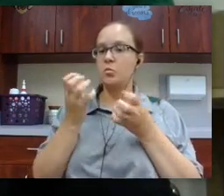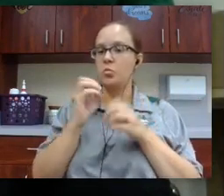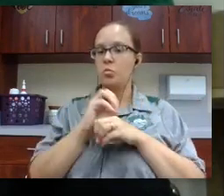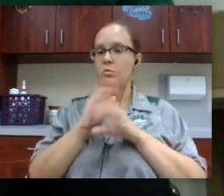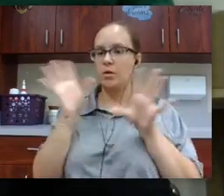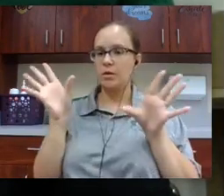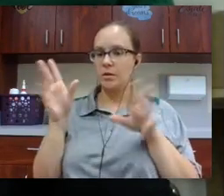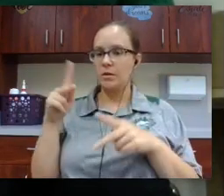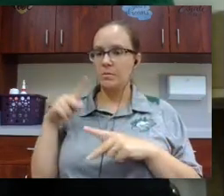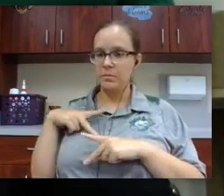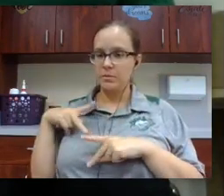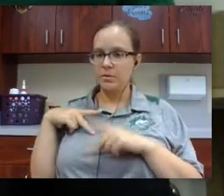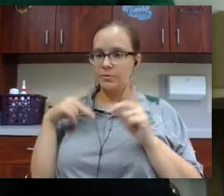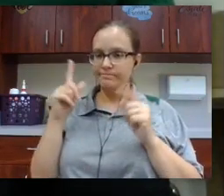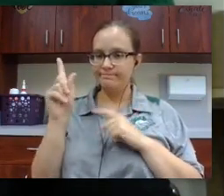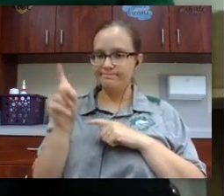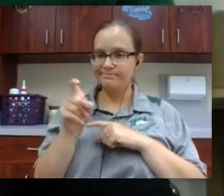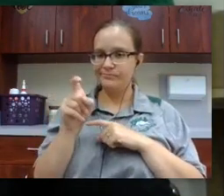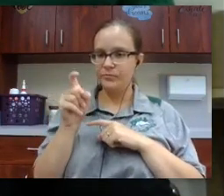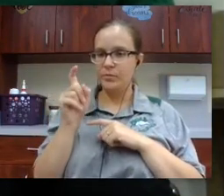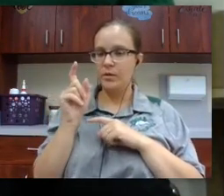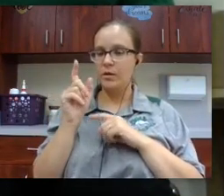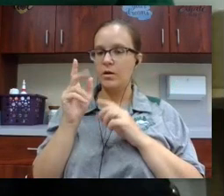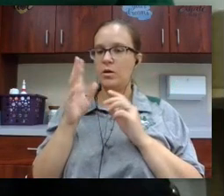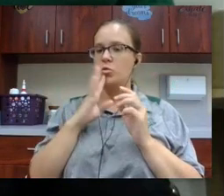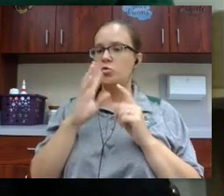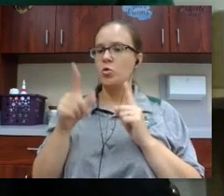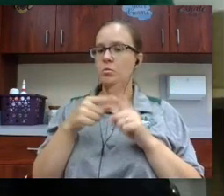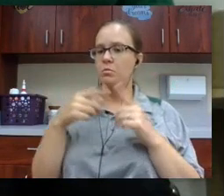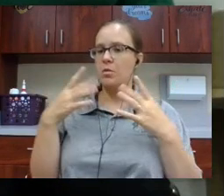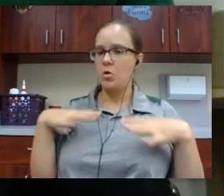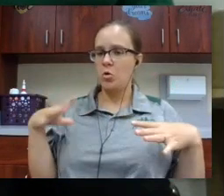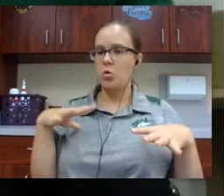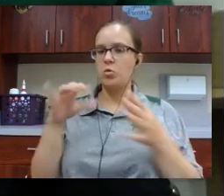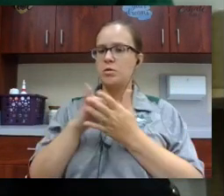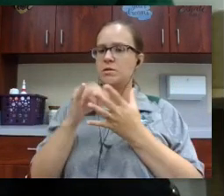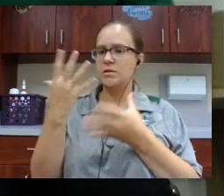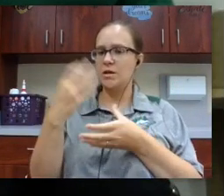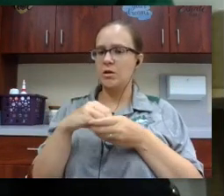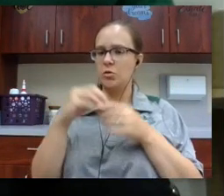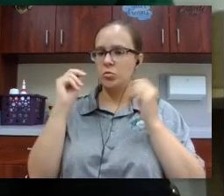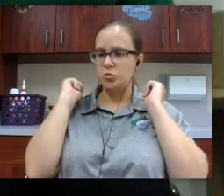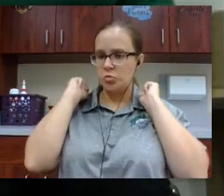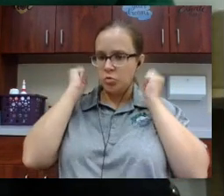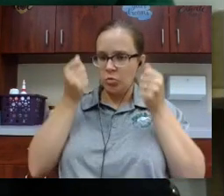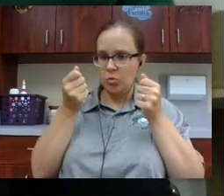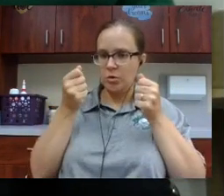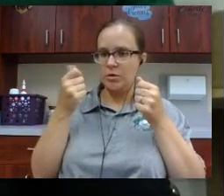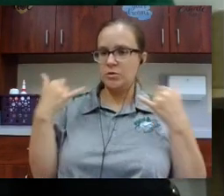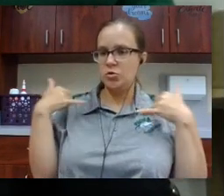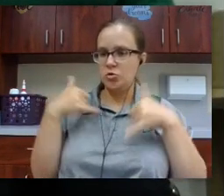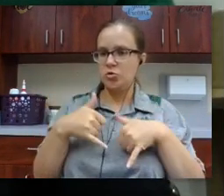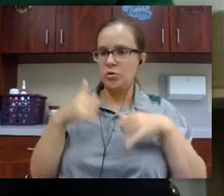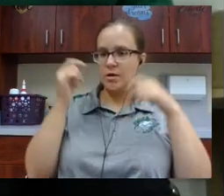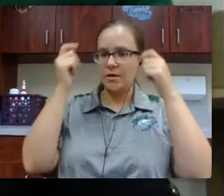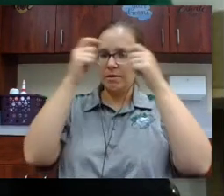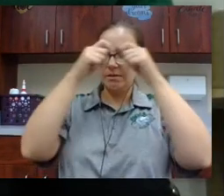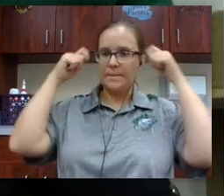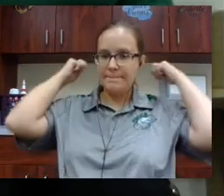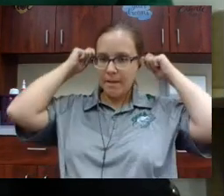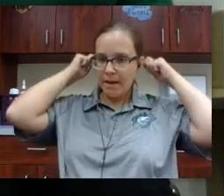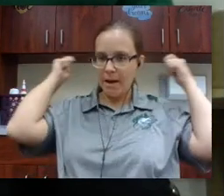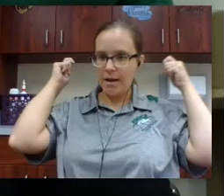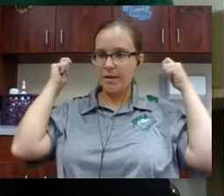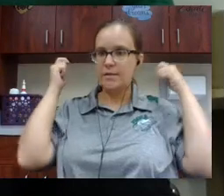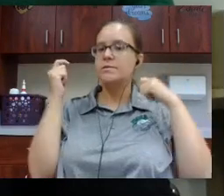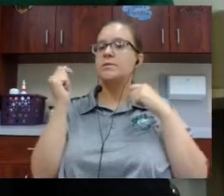clarification, Mr. Peters. When you're talking about dress code, that includes hoodies and jackets and bandanas? Hoodies,